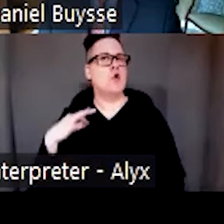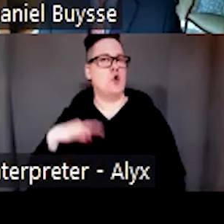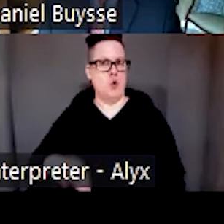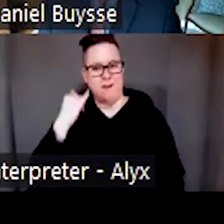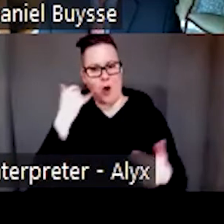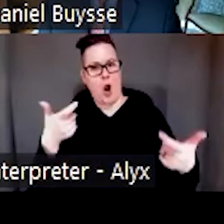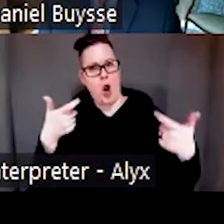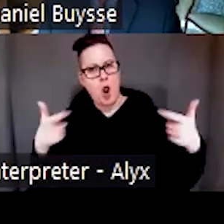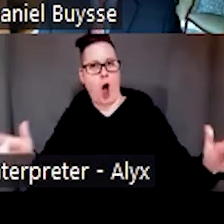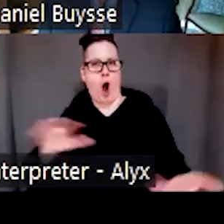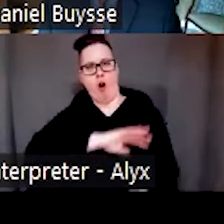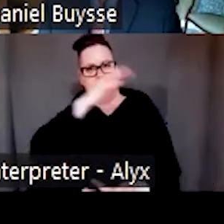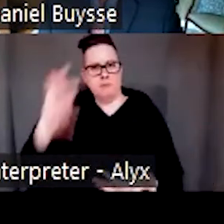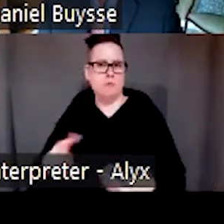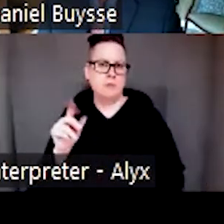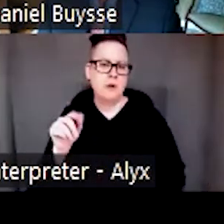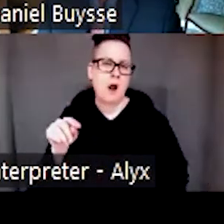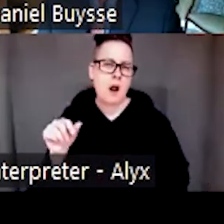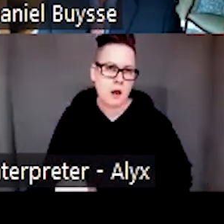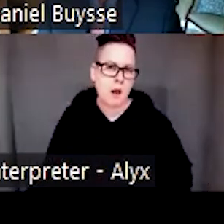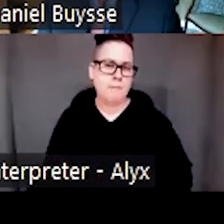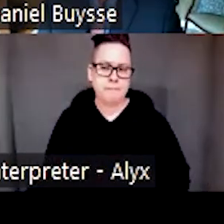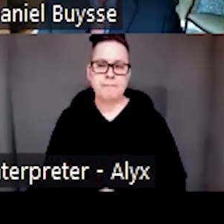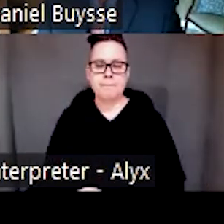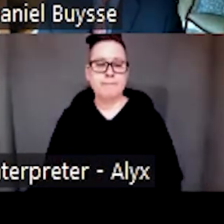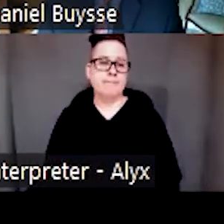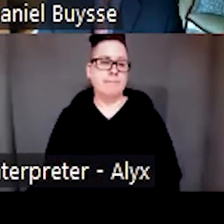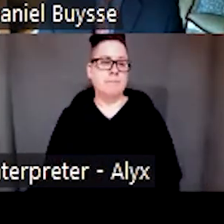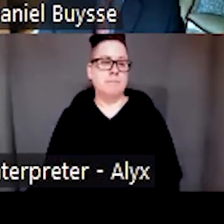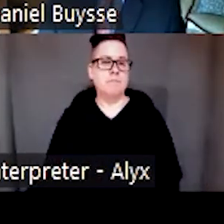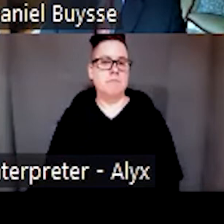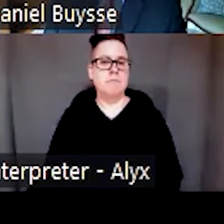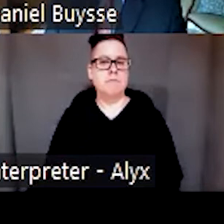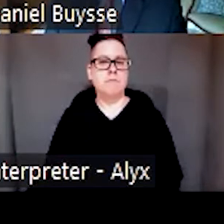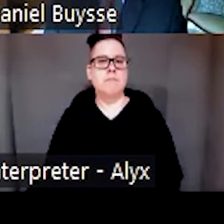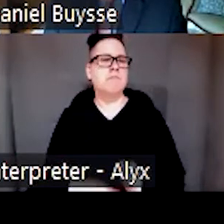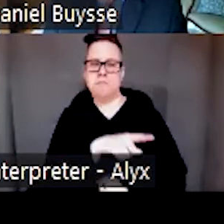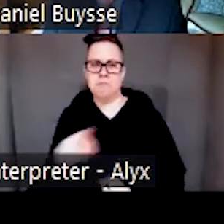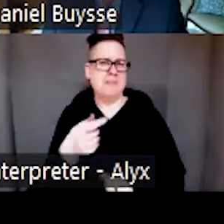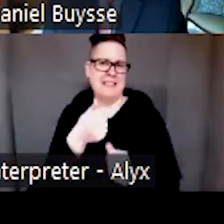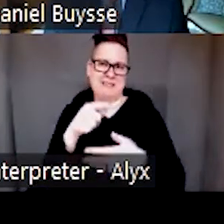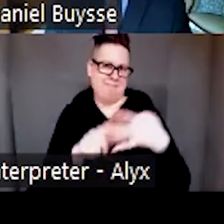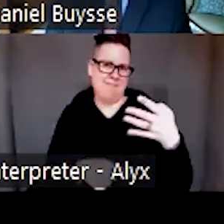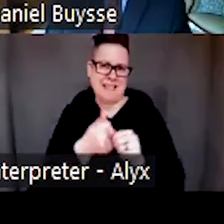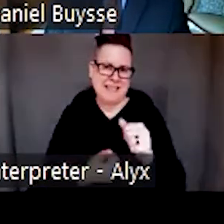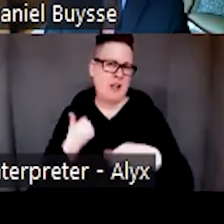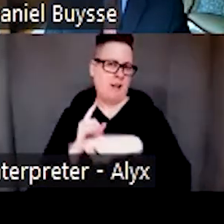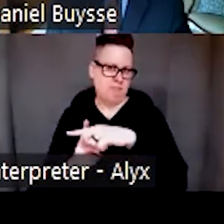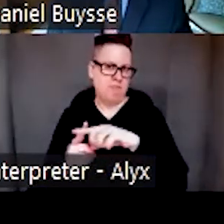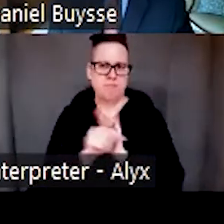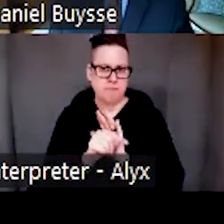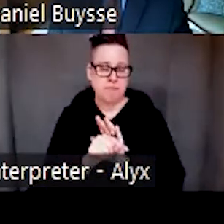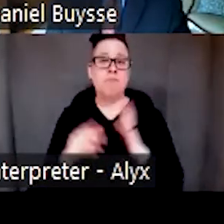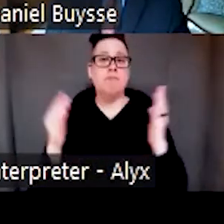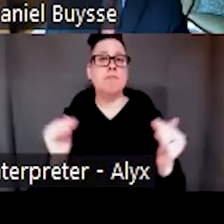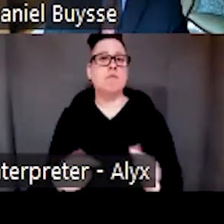large data sets. So advantages and disadvantages to each of these. And now I'd like to just show you a